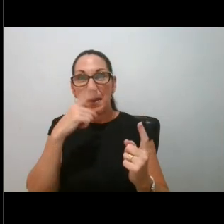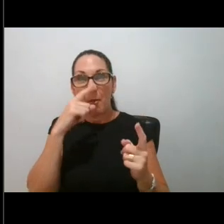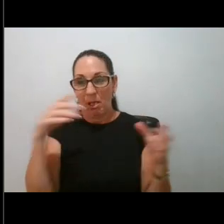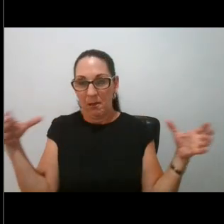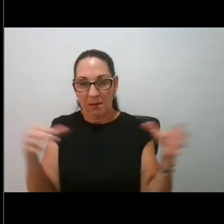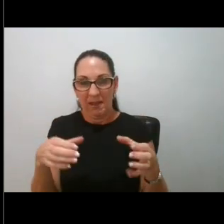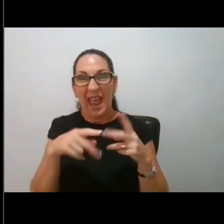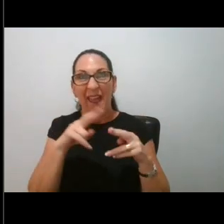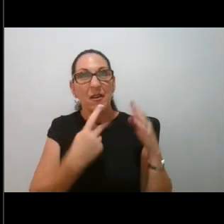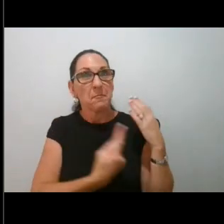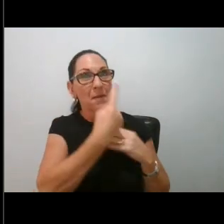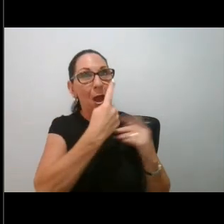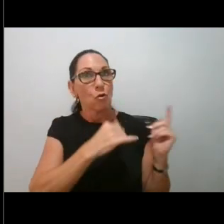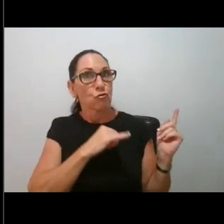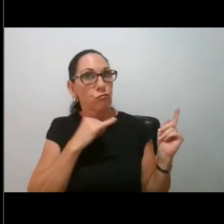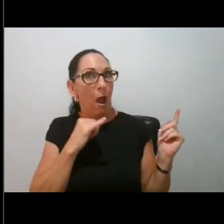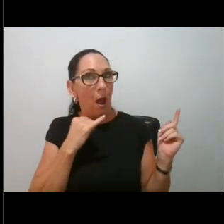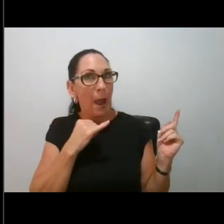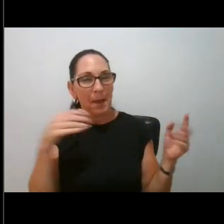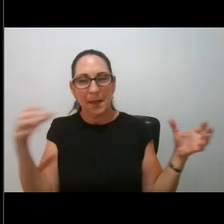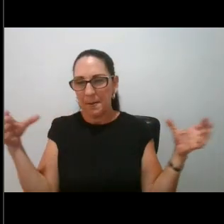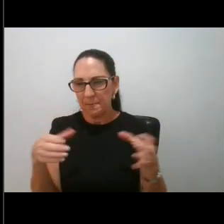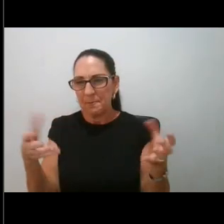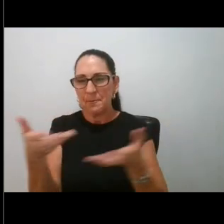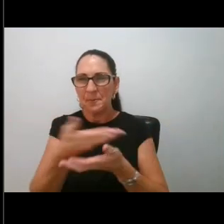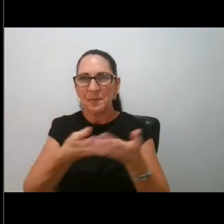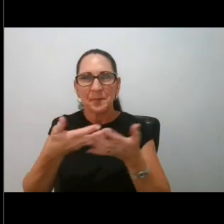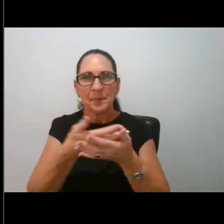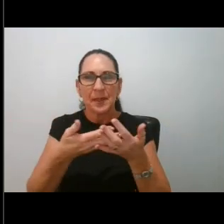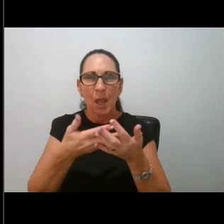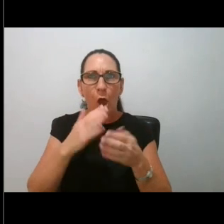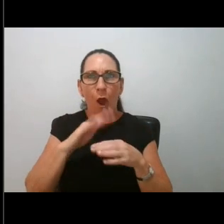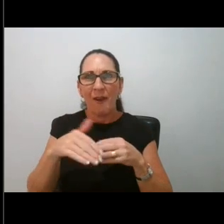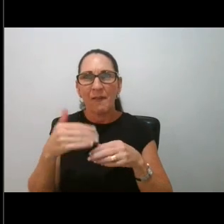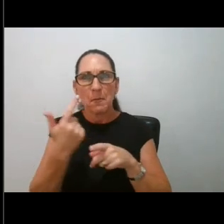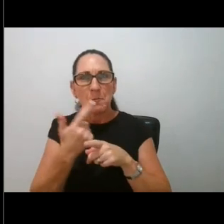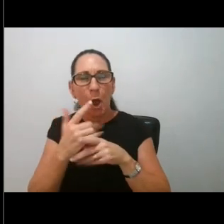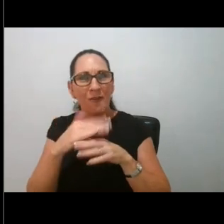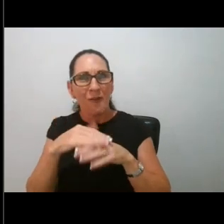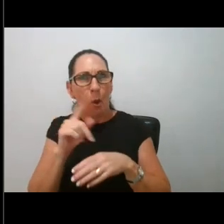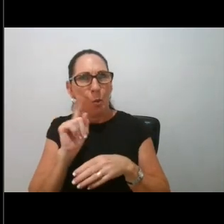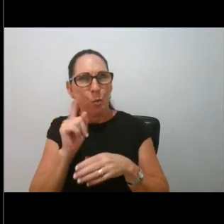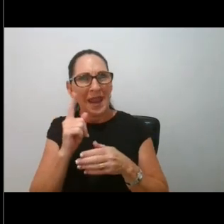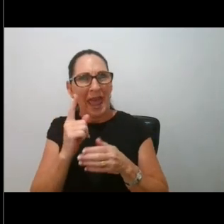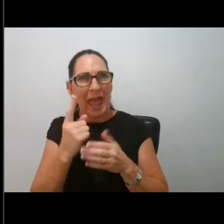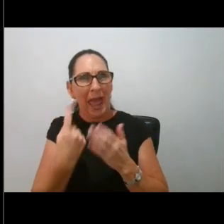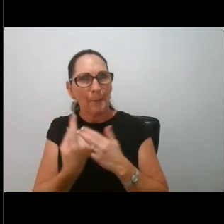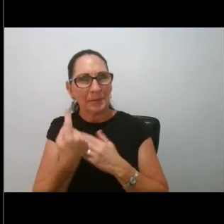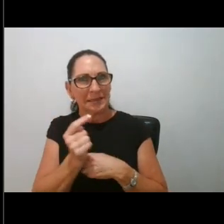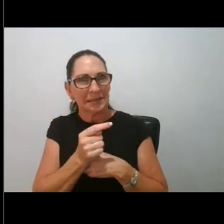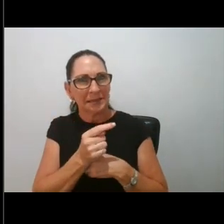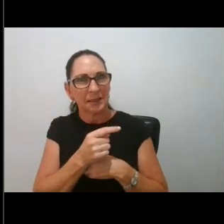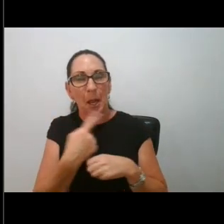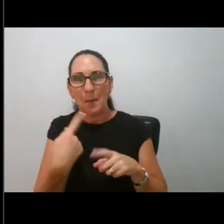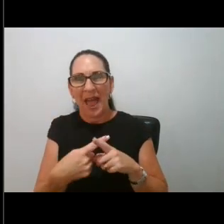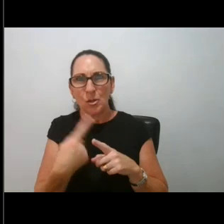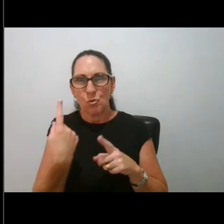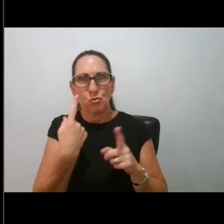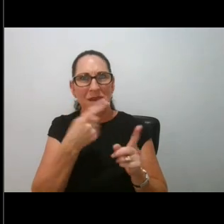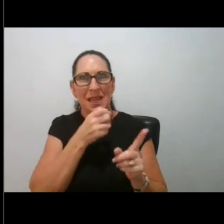have a conversation, to discuss, to address what happened, who's been impacted by the harmful actions and